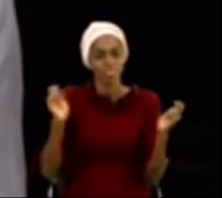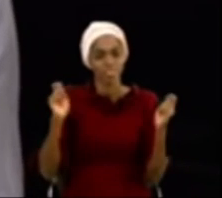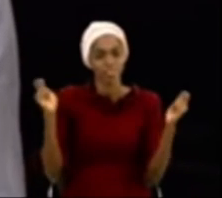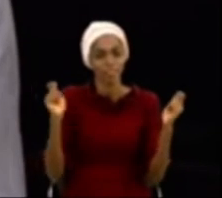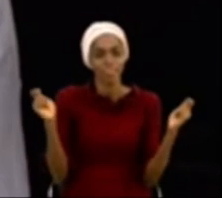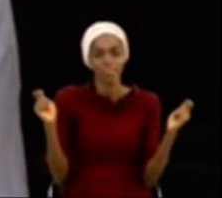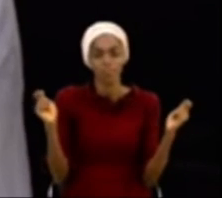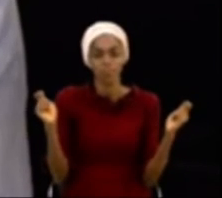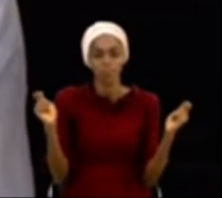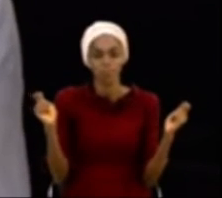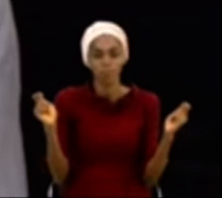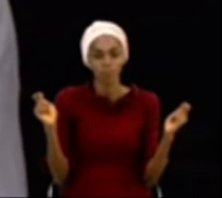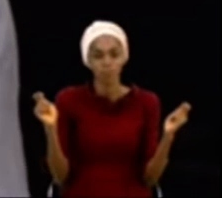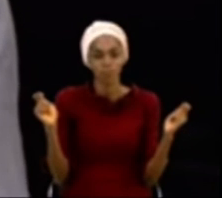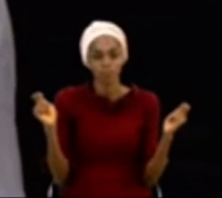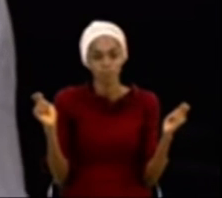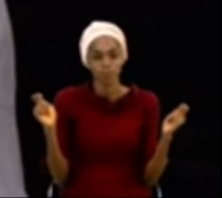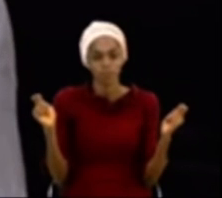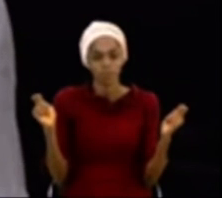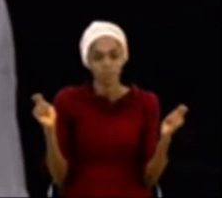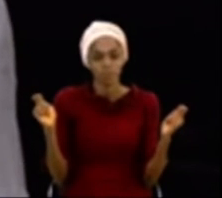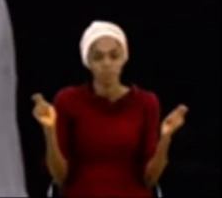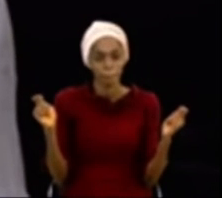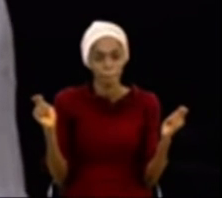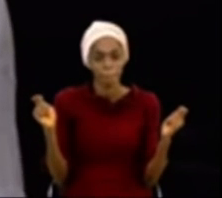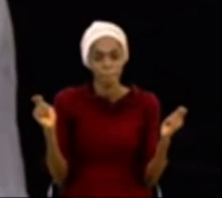So, 3, 4.